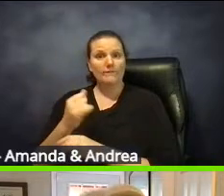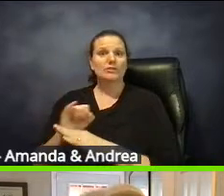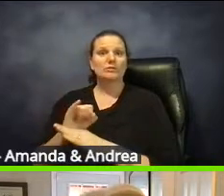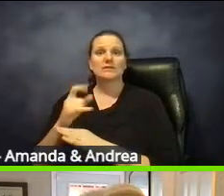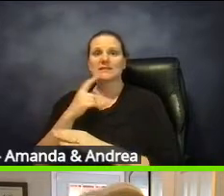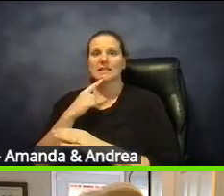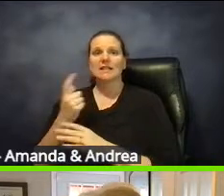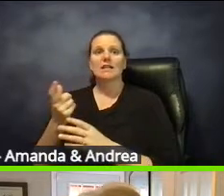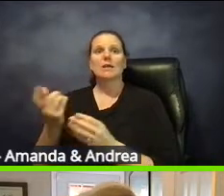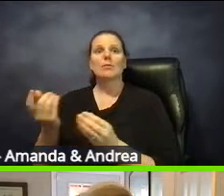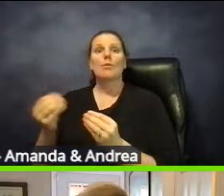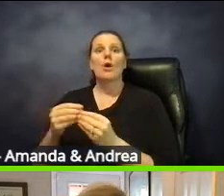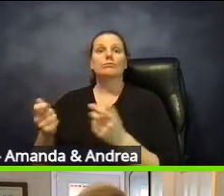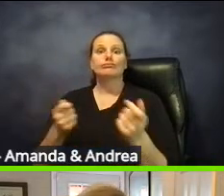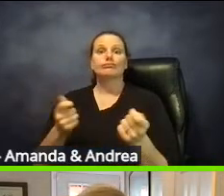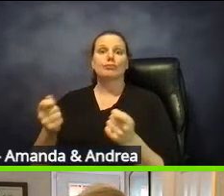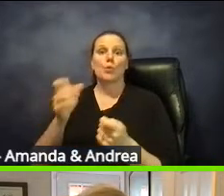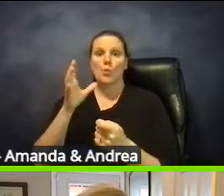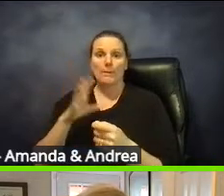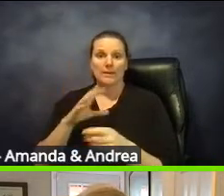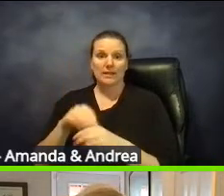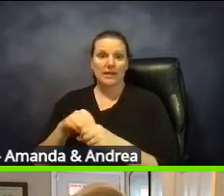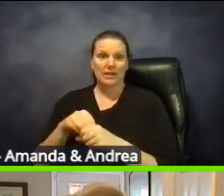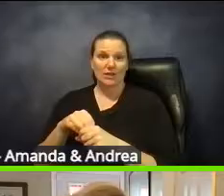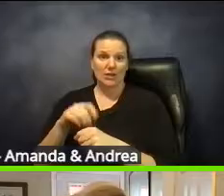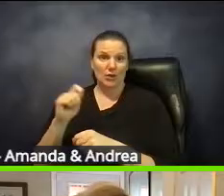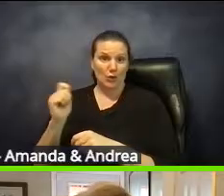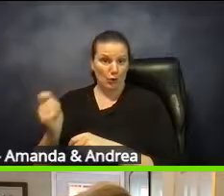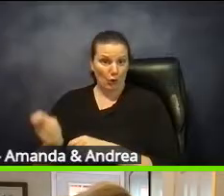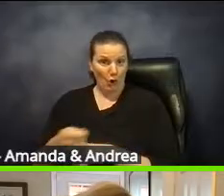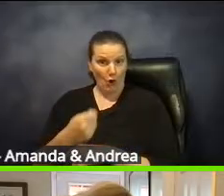more women in golf. So they made everything pink.